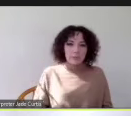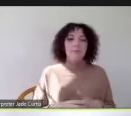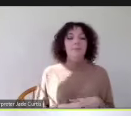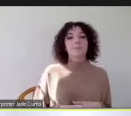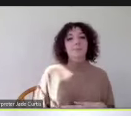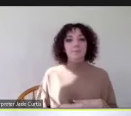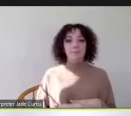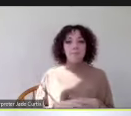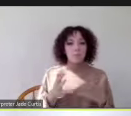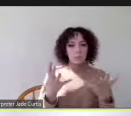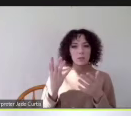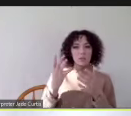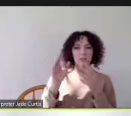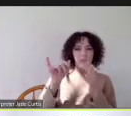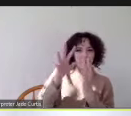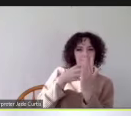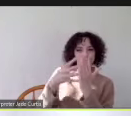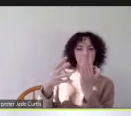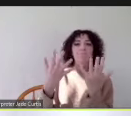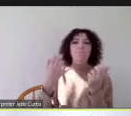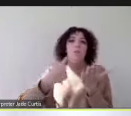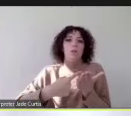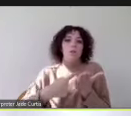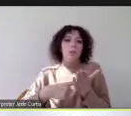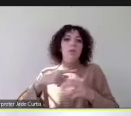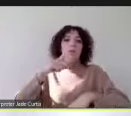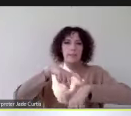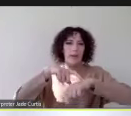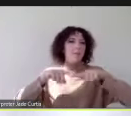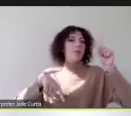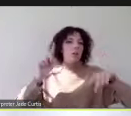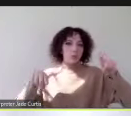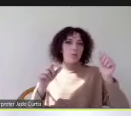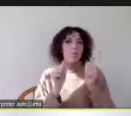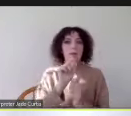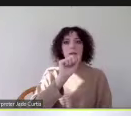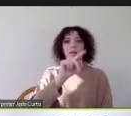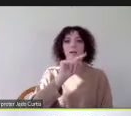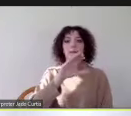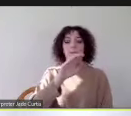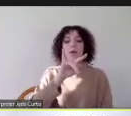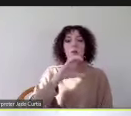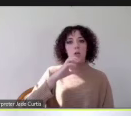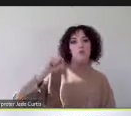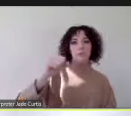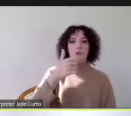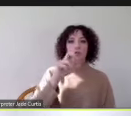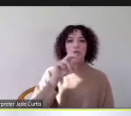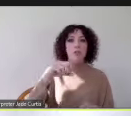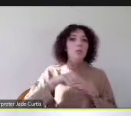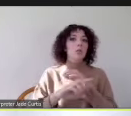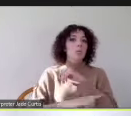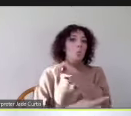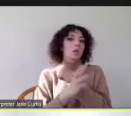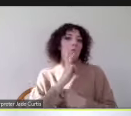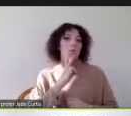So here, I just want to talk about the time variance of antibiotic-resistant genes in wastewater effluent. On